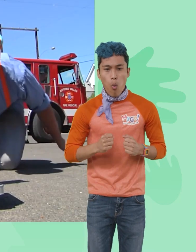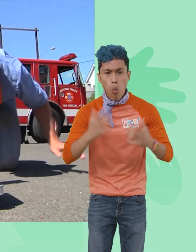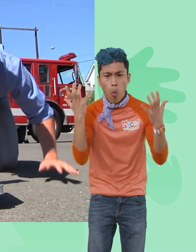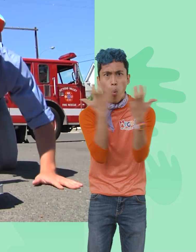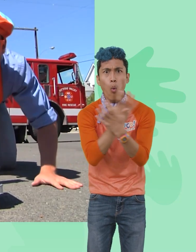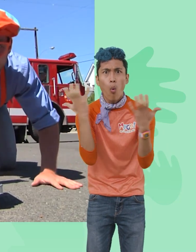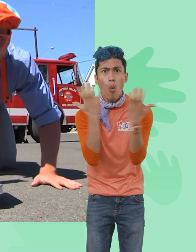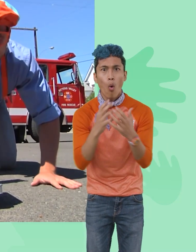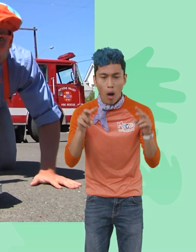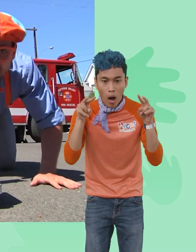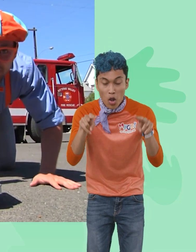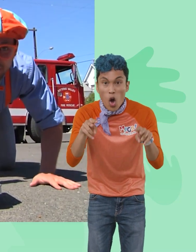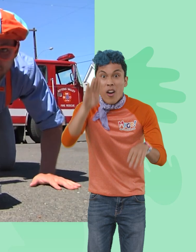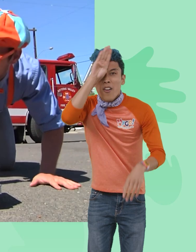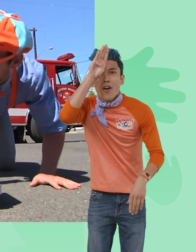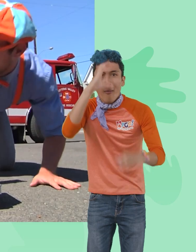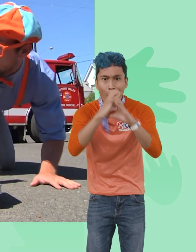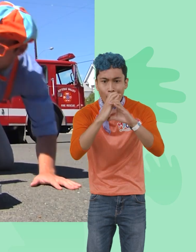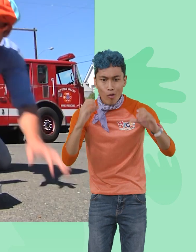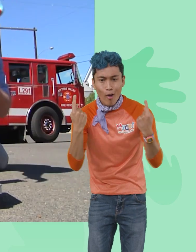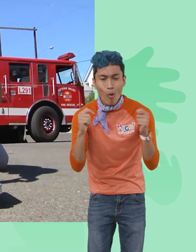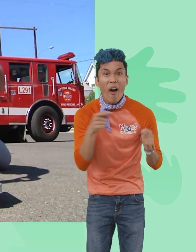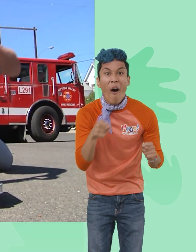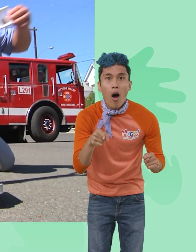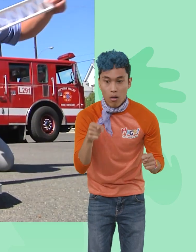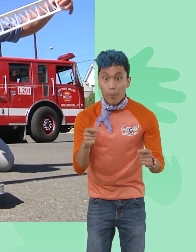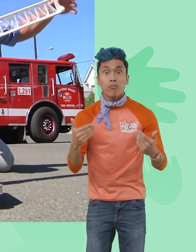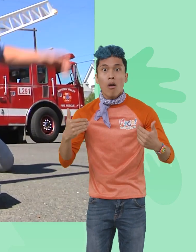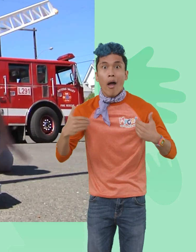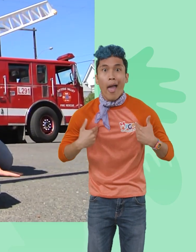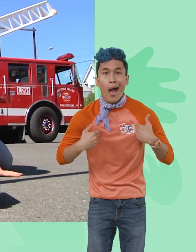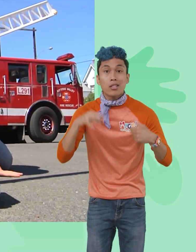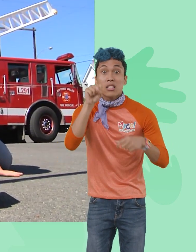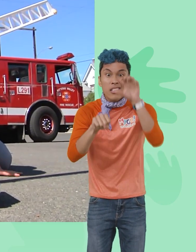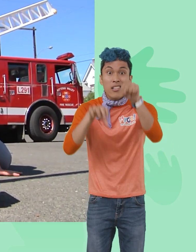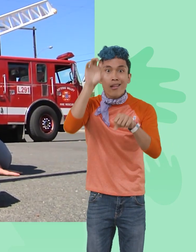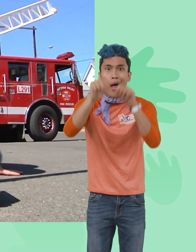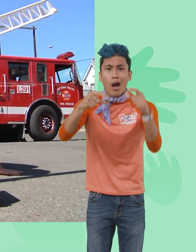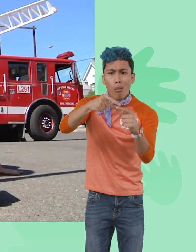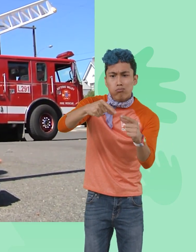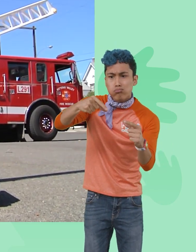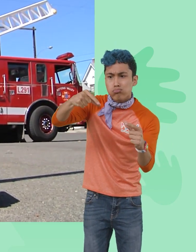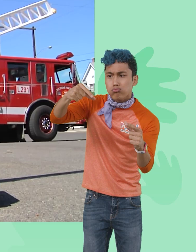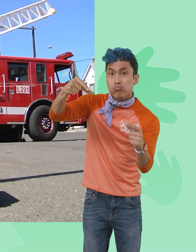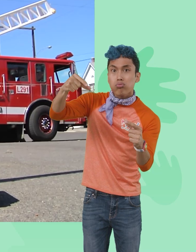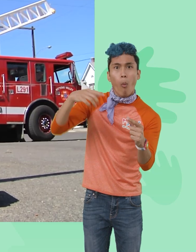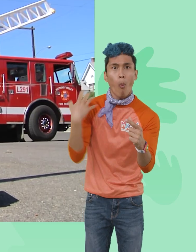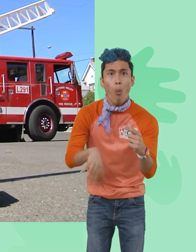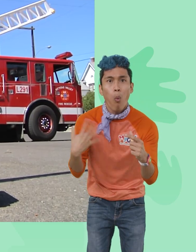Whoa, look at this fire truck toy. It has a gigantic ladder.